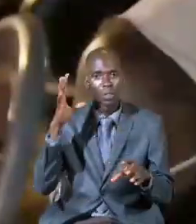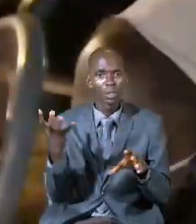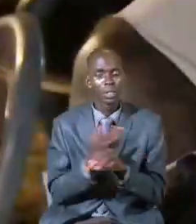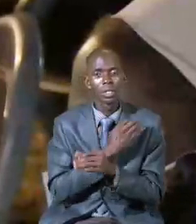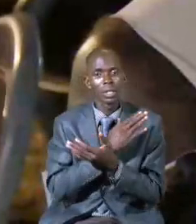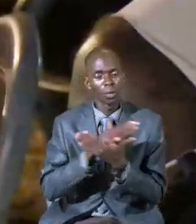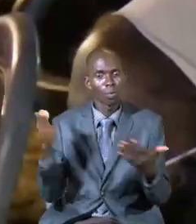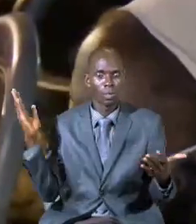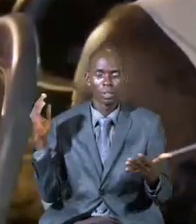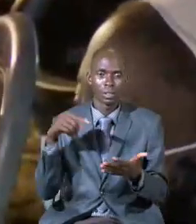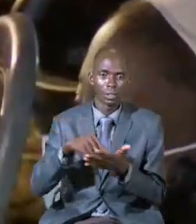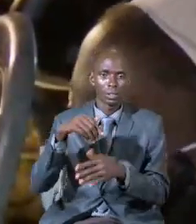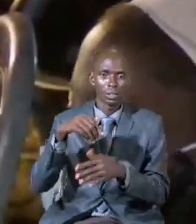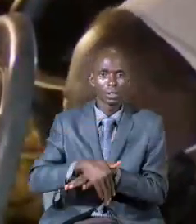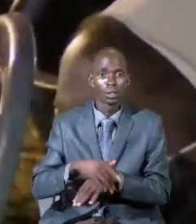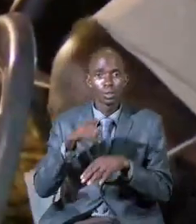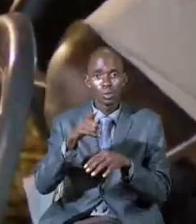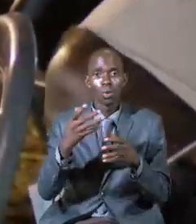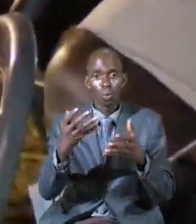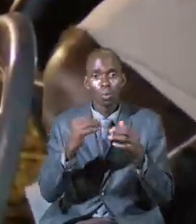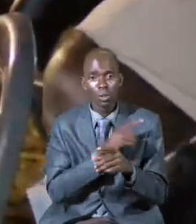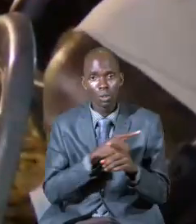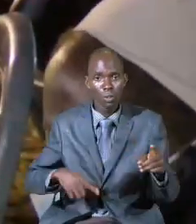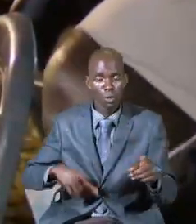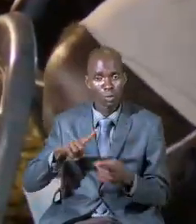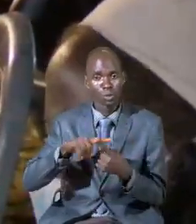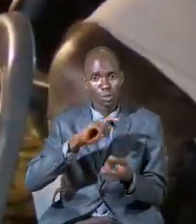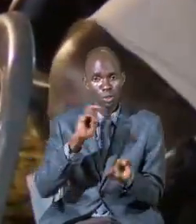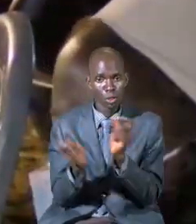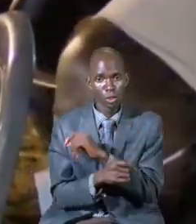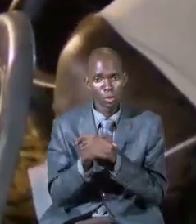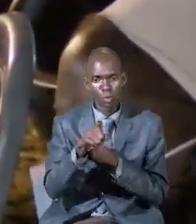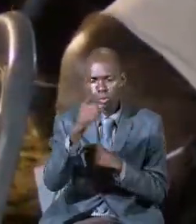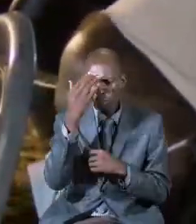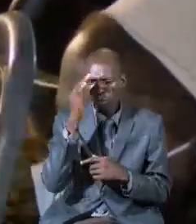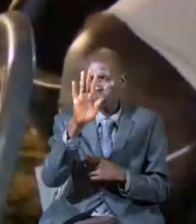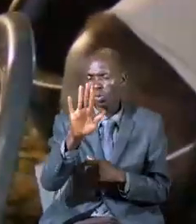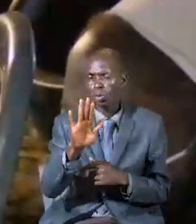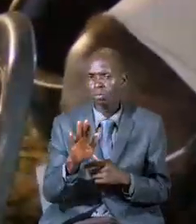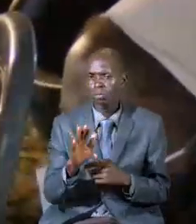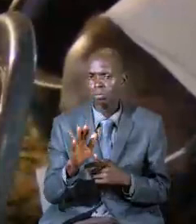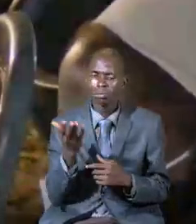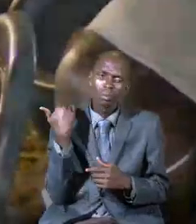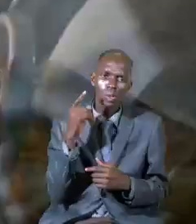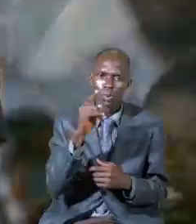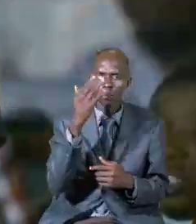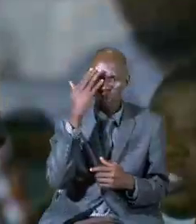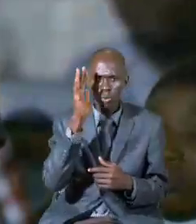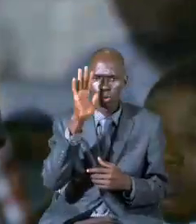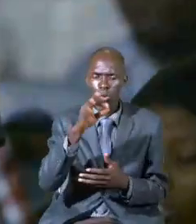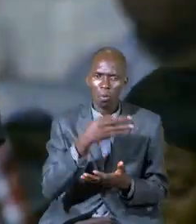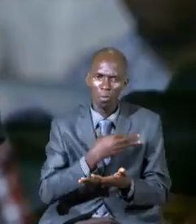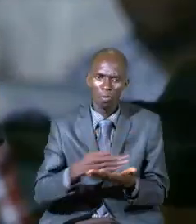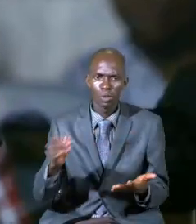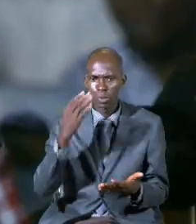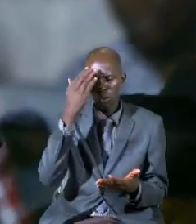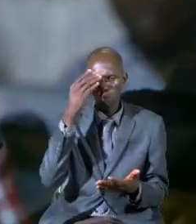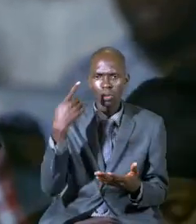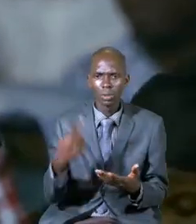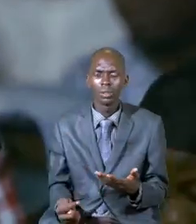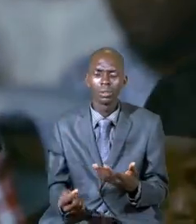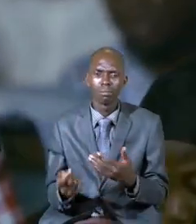raise up your hand. You know where you have been. You know what you've done. You know the failure you have been. You know the defeat that has been in your life. But now